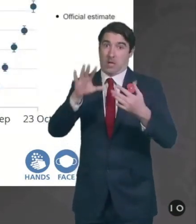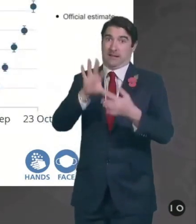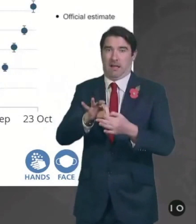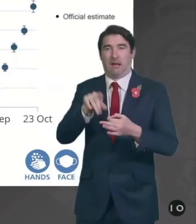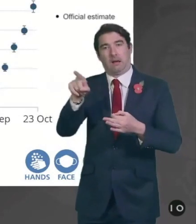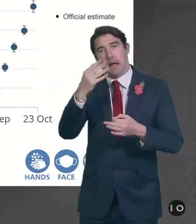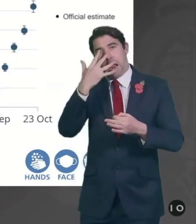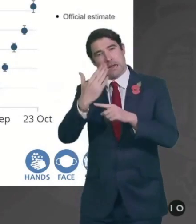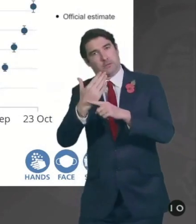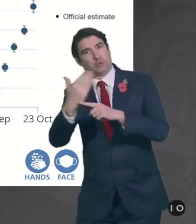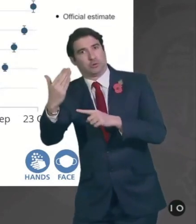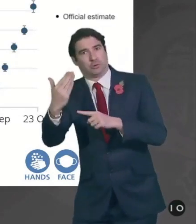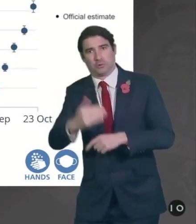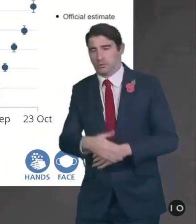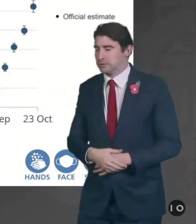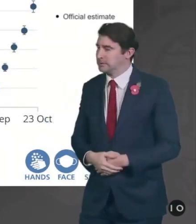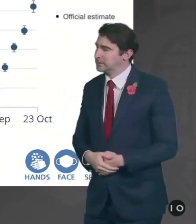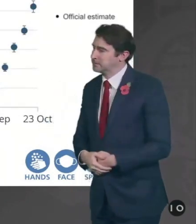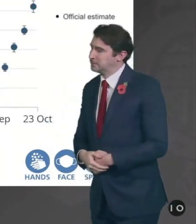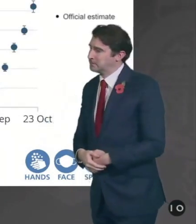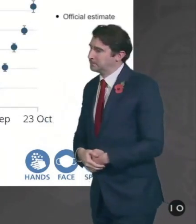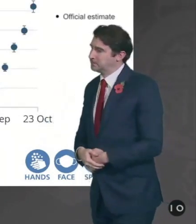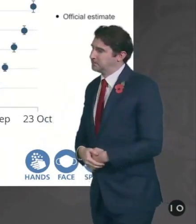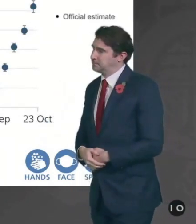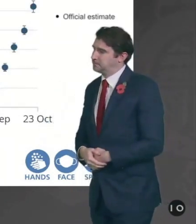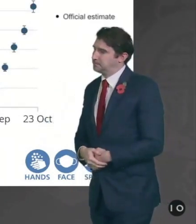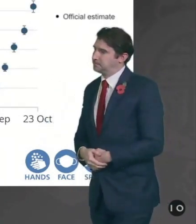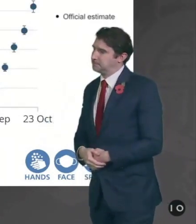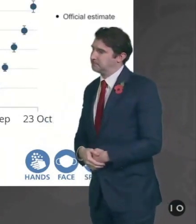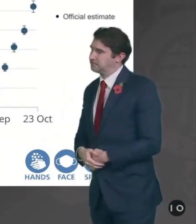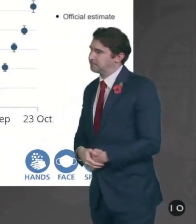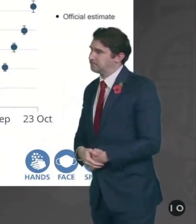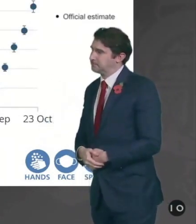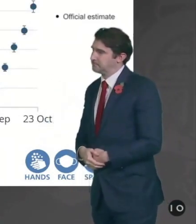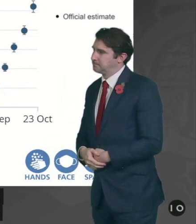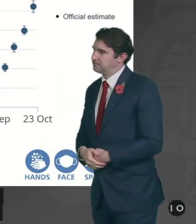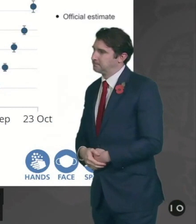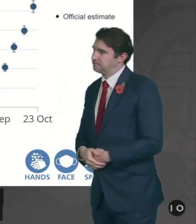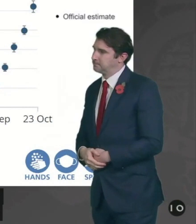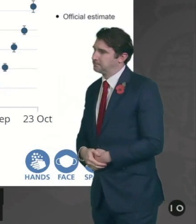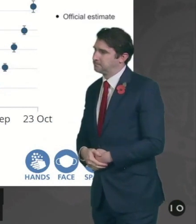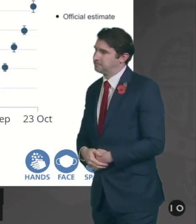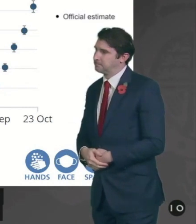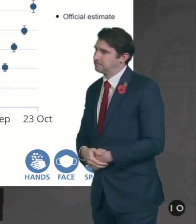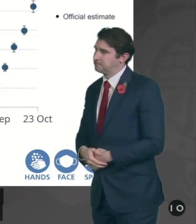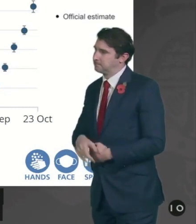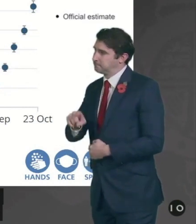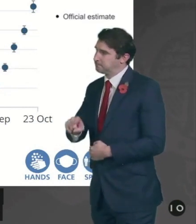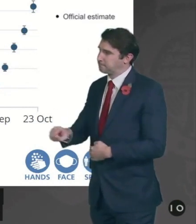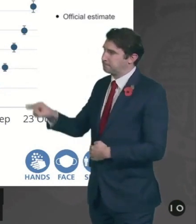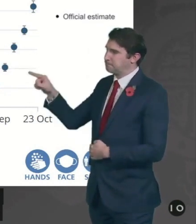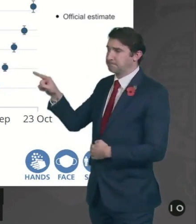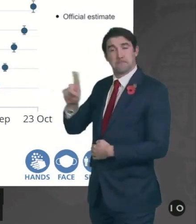Data from the ONS, the Office for National Statistics, which is the official data, which is done as a